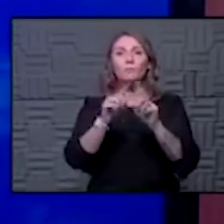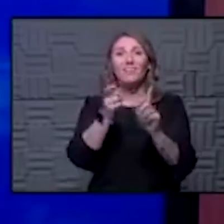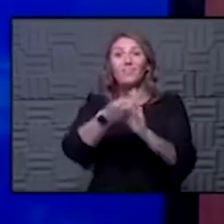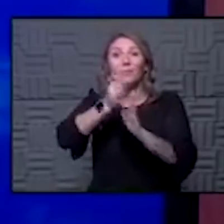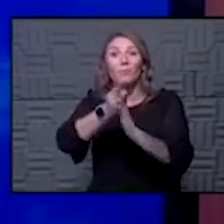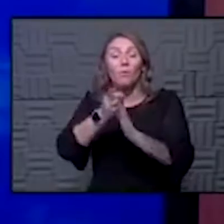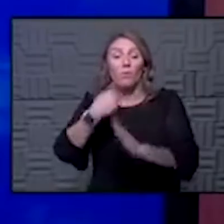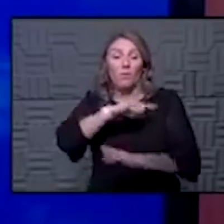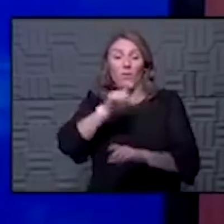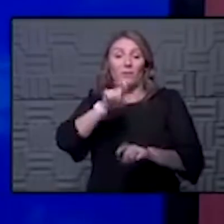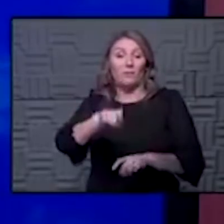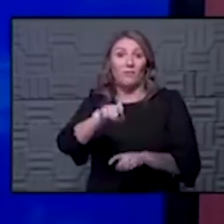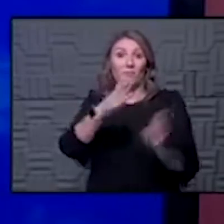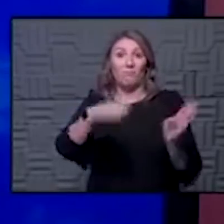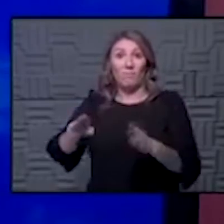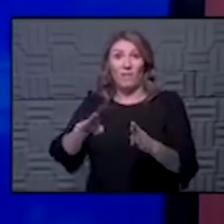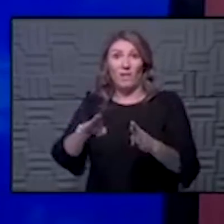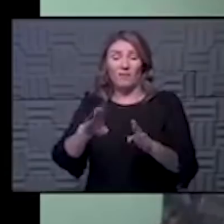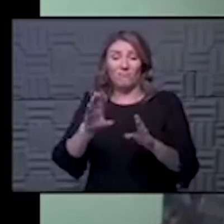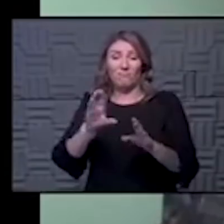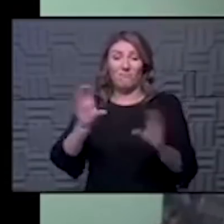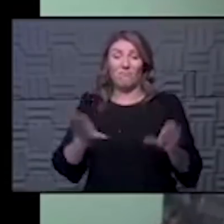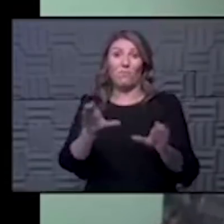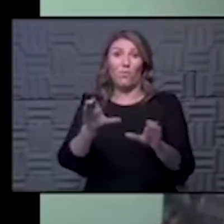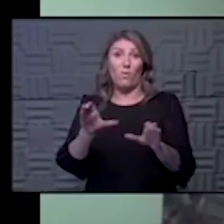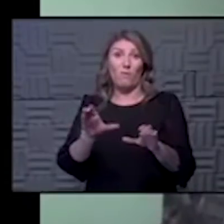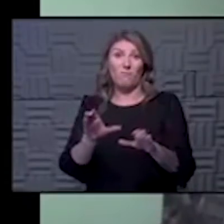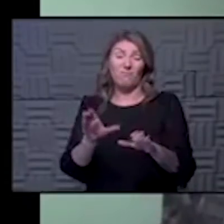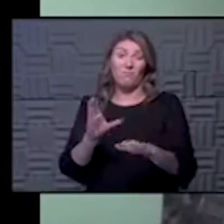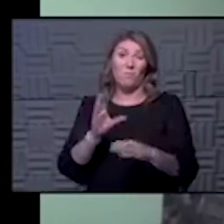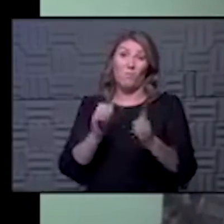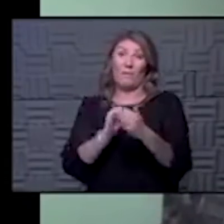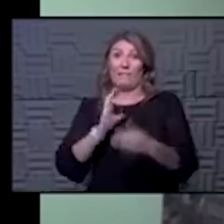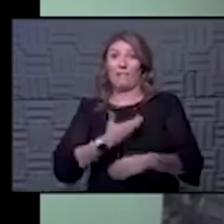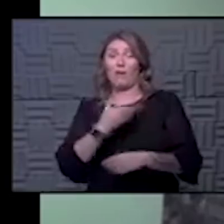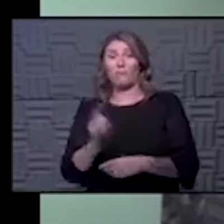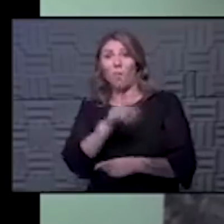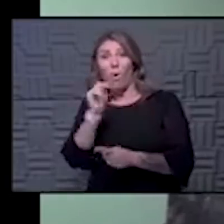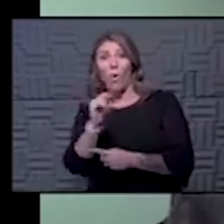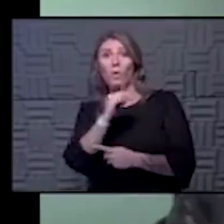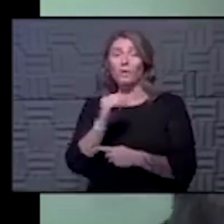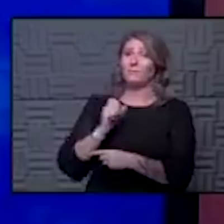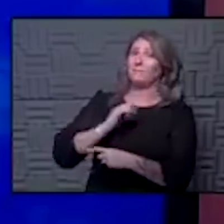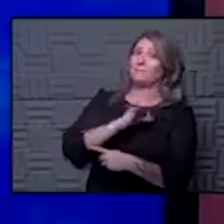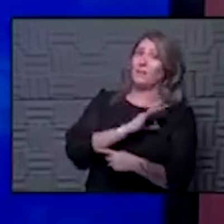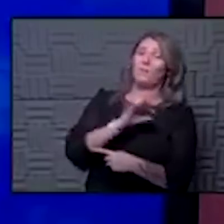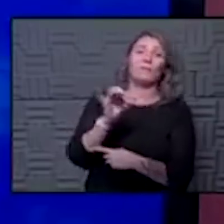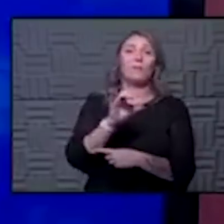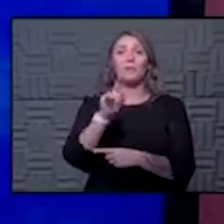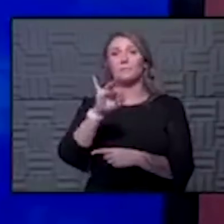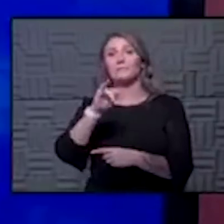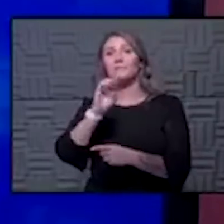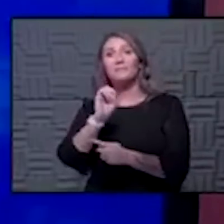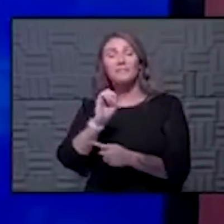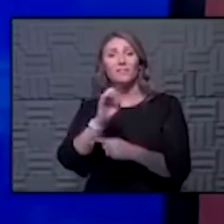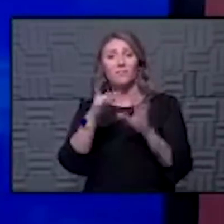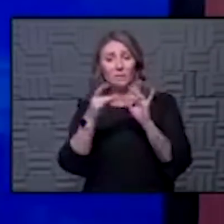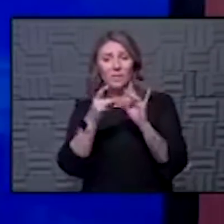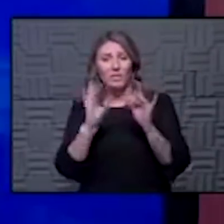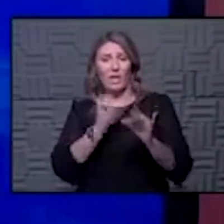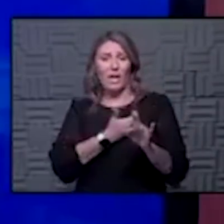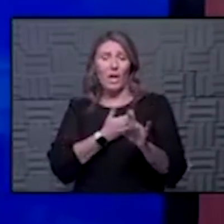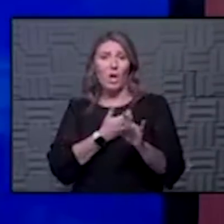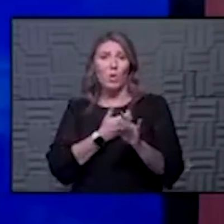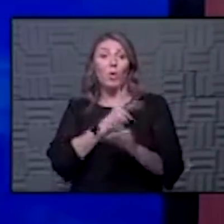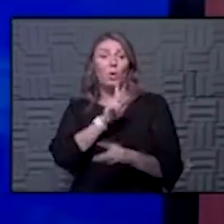we have to plan to tackle this on our own. And that means both in the sense of staffing and also, Steve, as you mentioned, our own personal